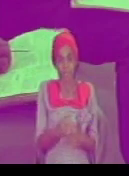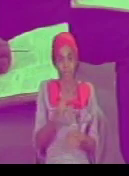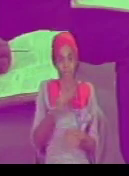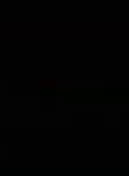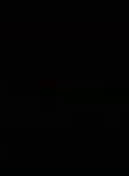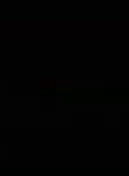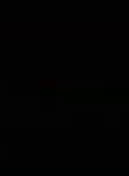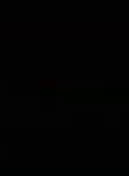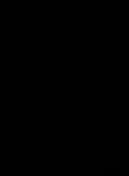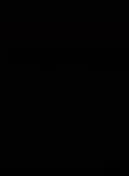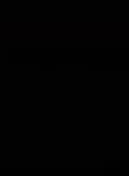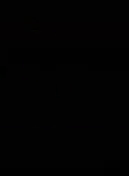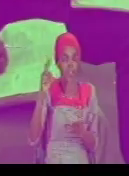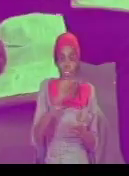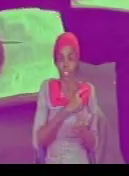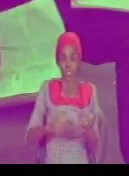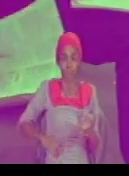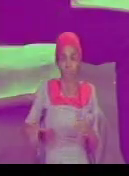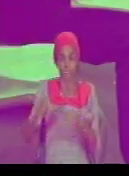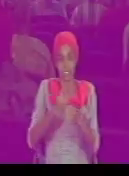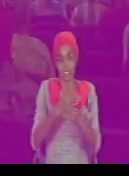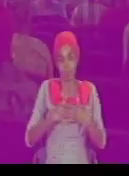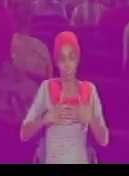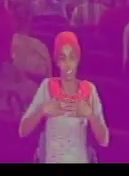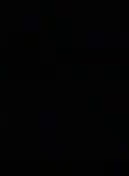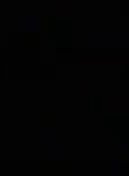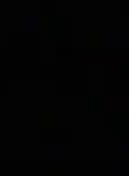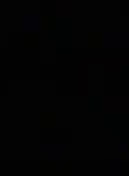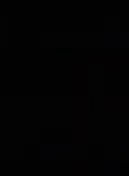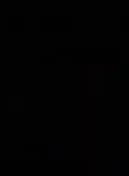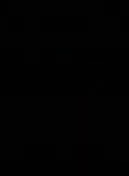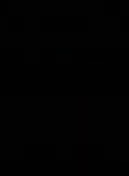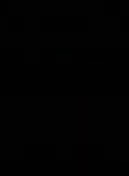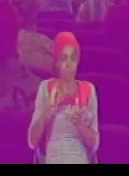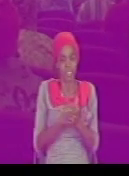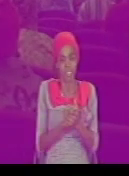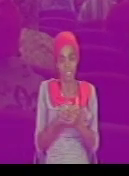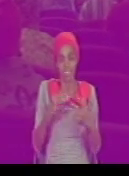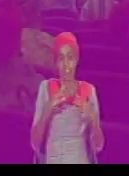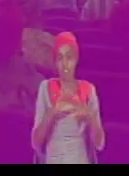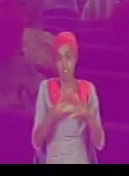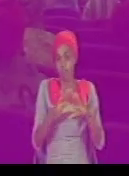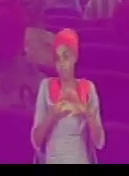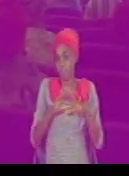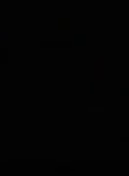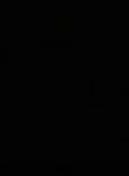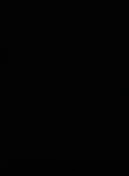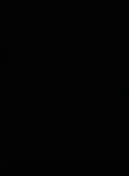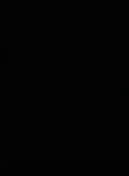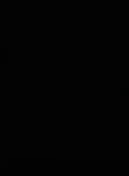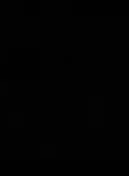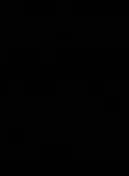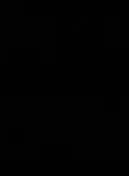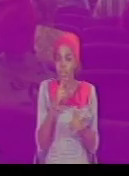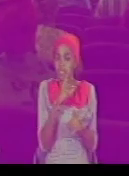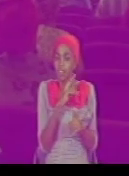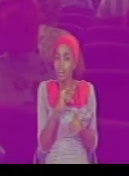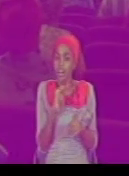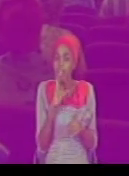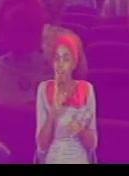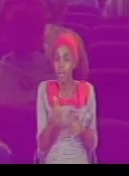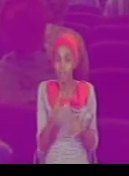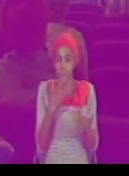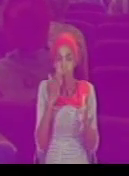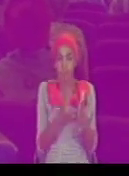While they are praising God, they look at what God wants, what God does not want, the attitude